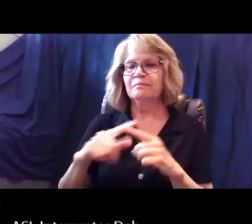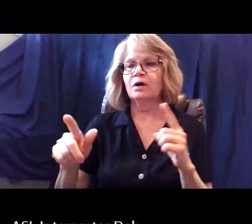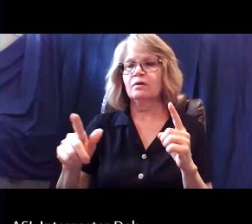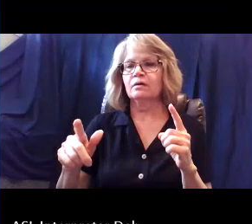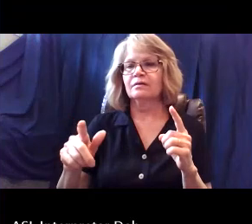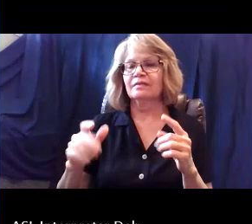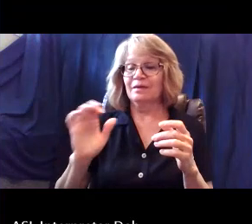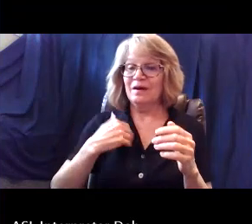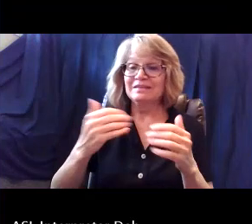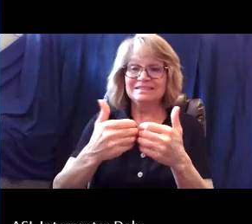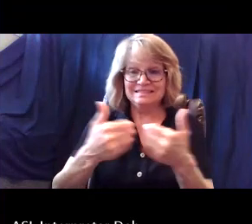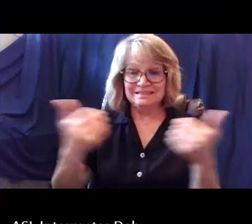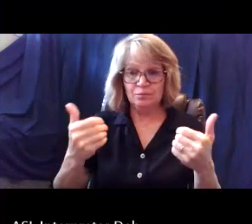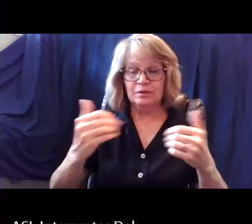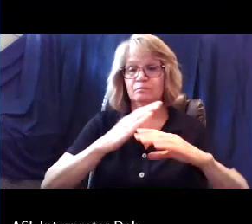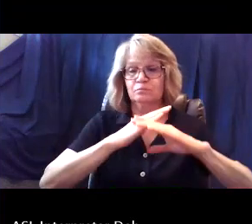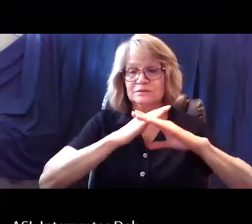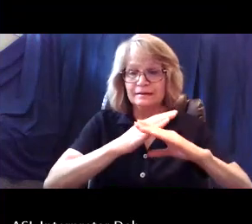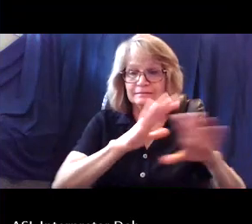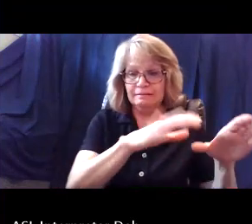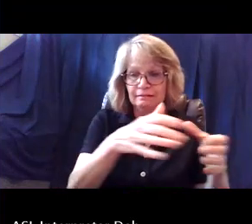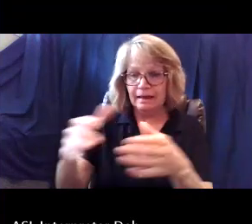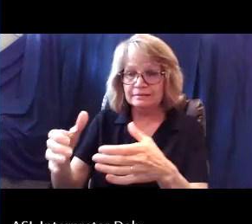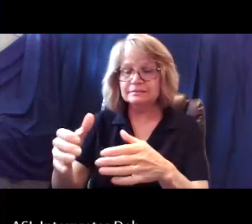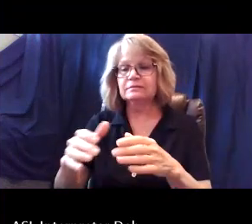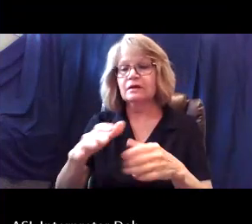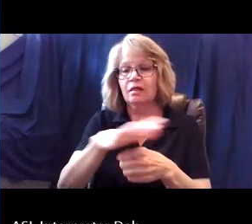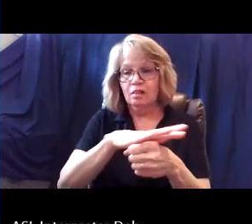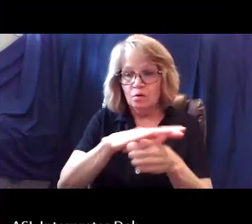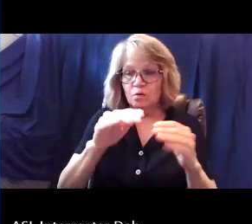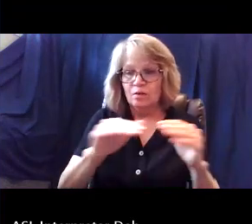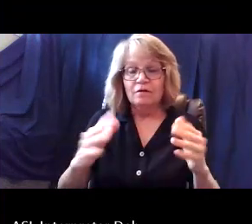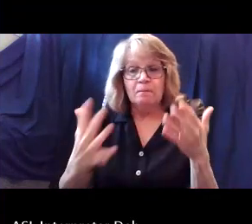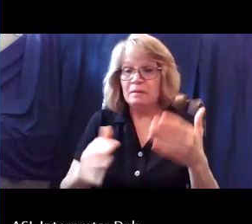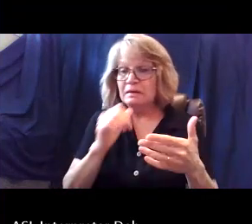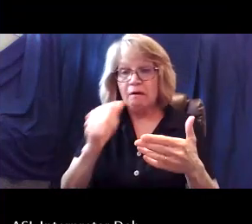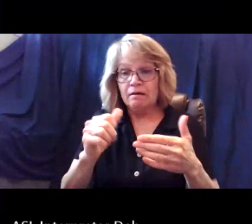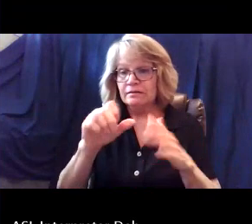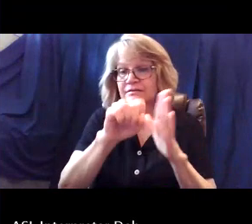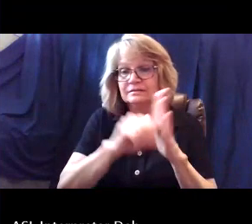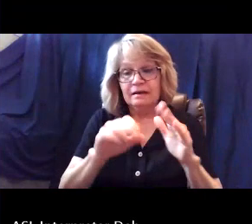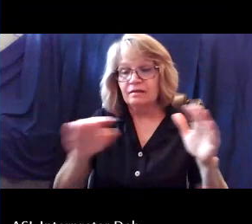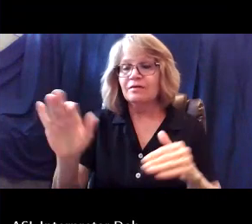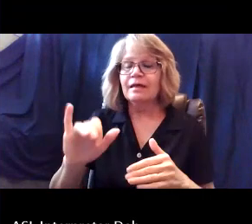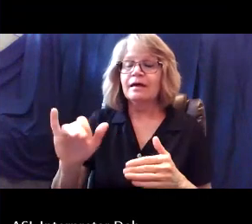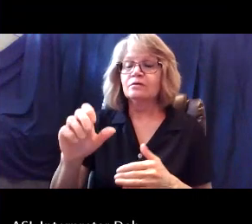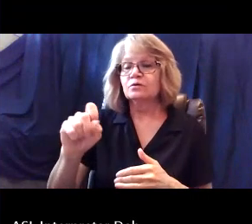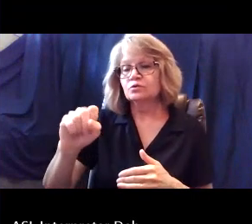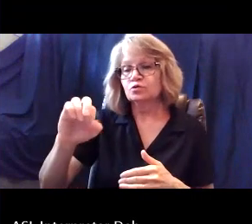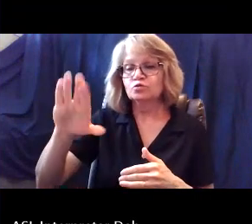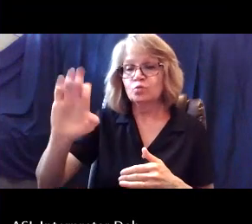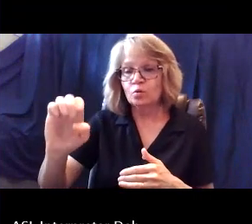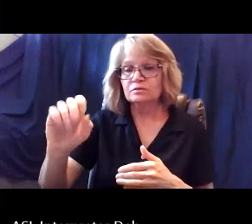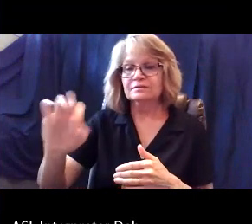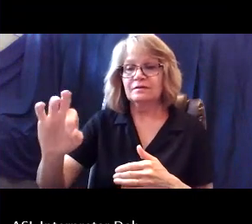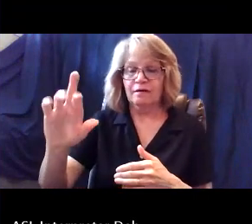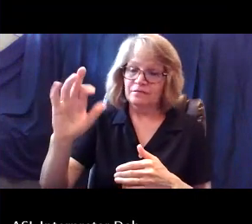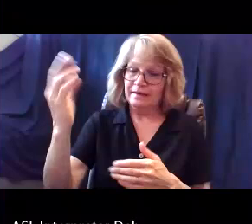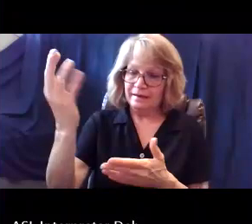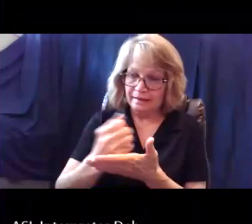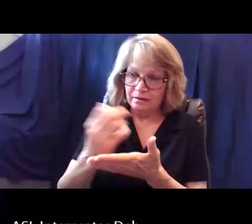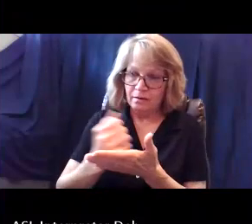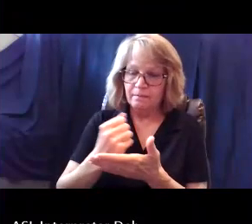protected classes available at the local level that might not be available at the state level, such as source of income, which ensures that